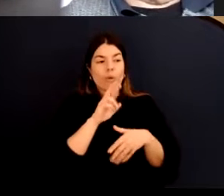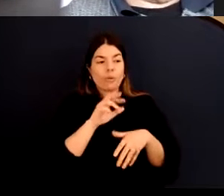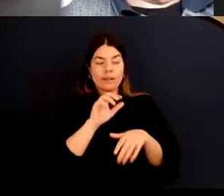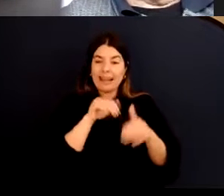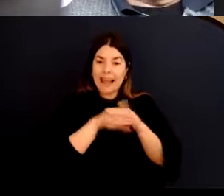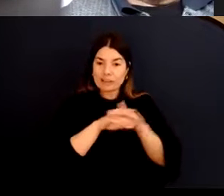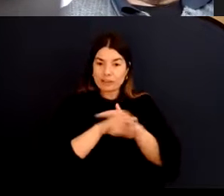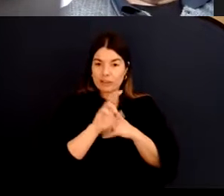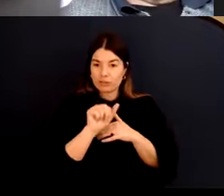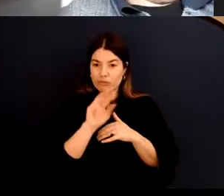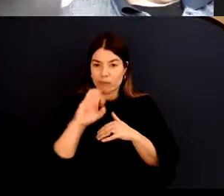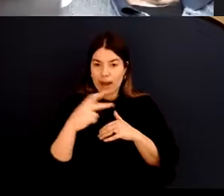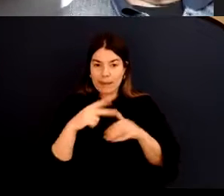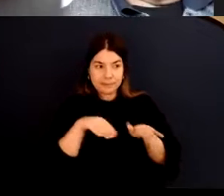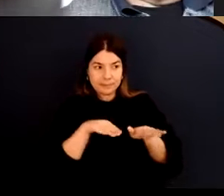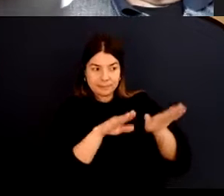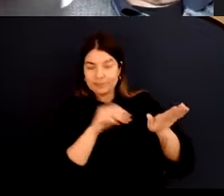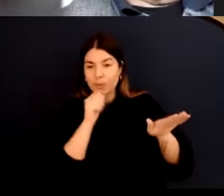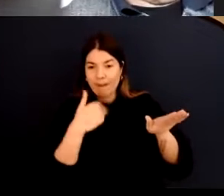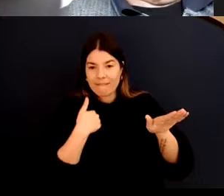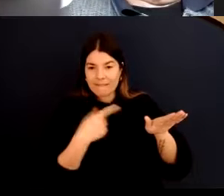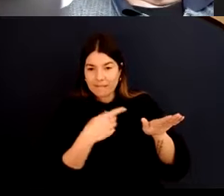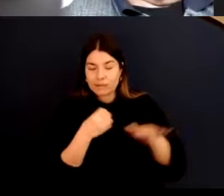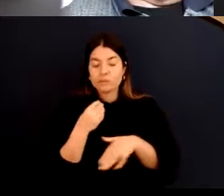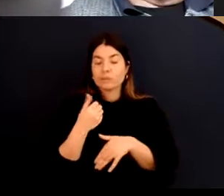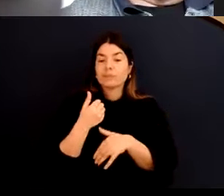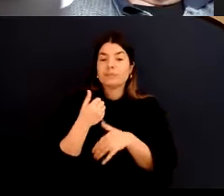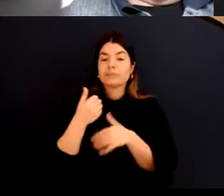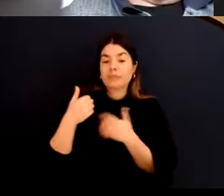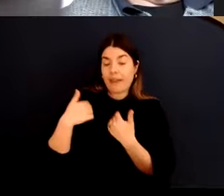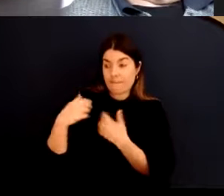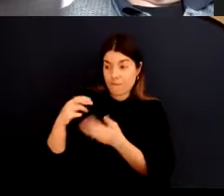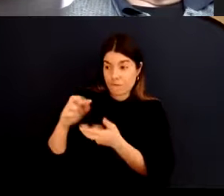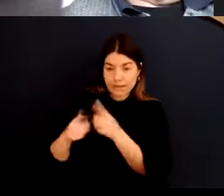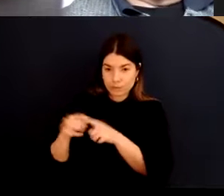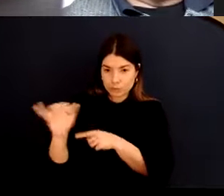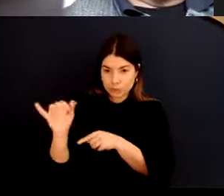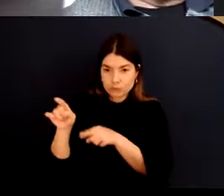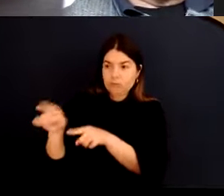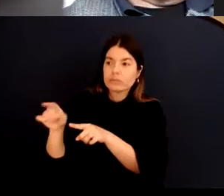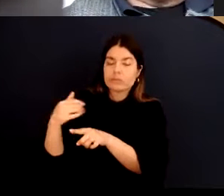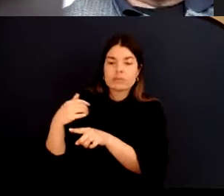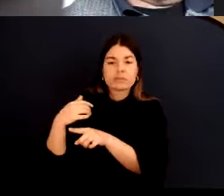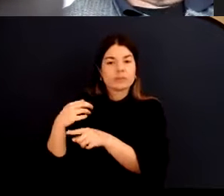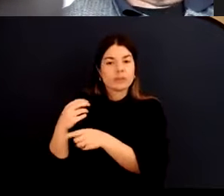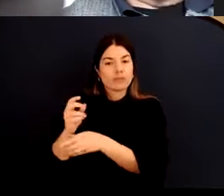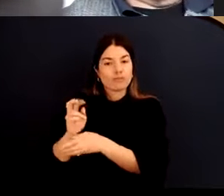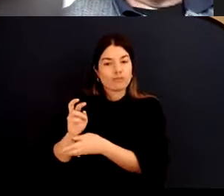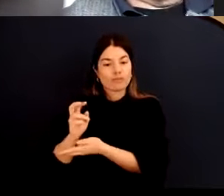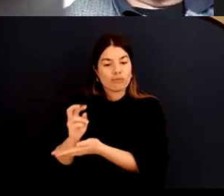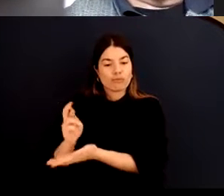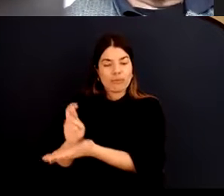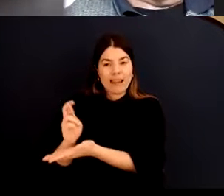some places. I also have a friend who is in rehab right now after being involved